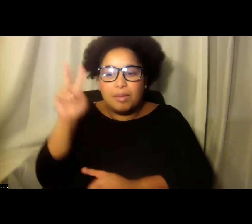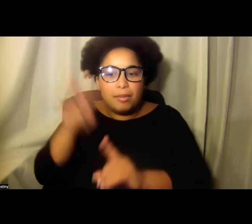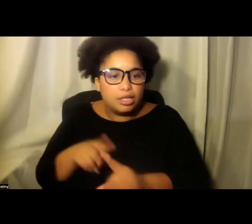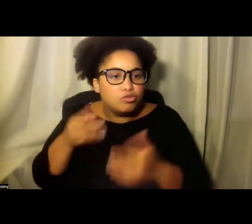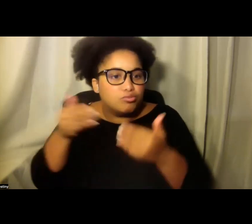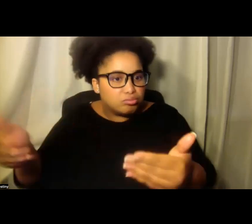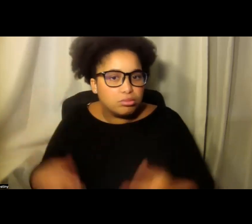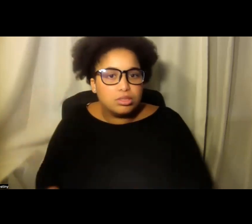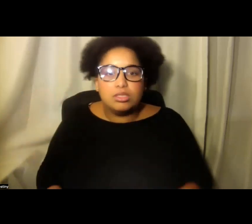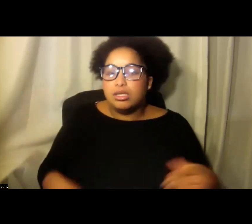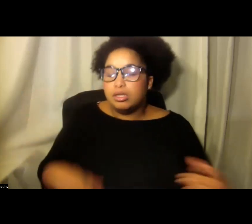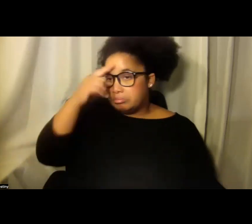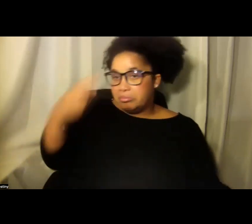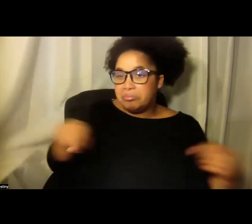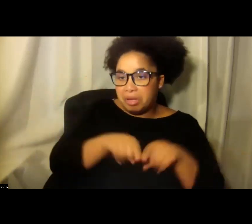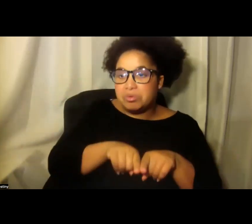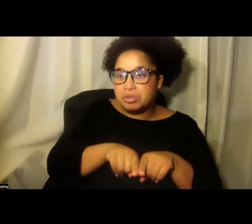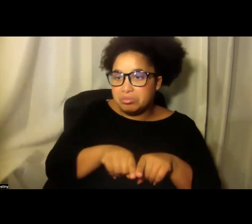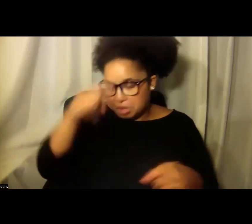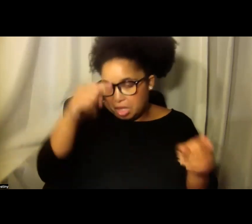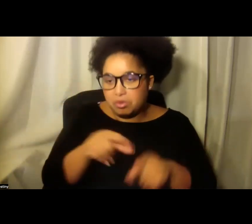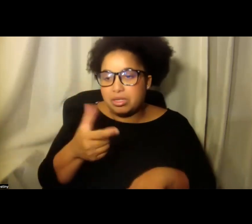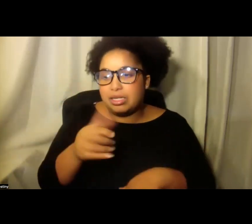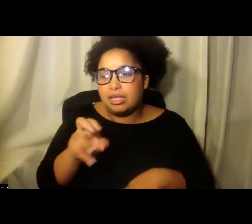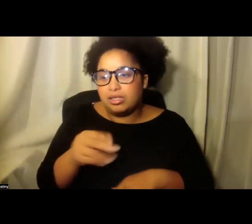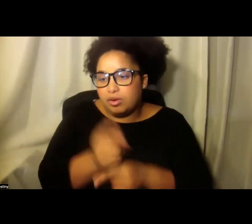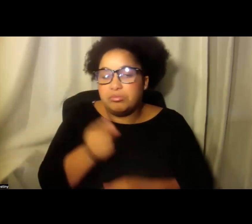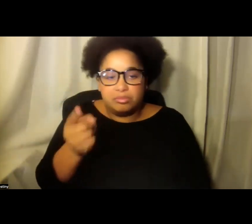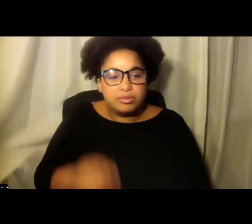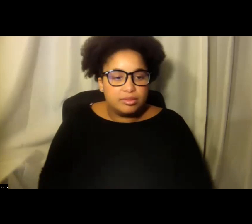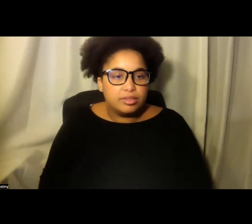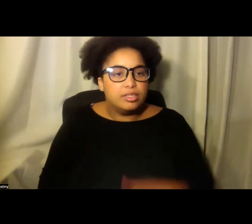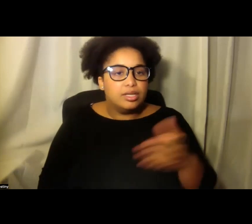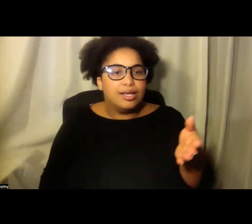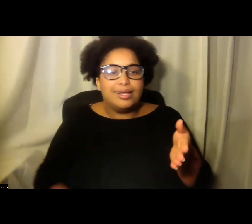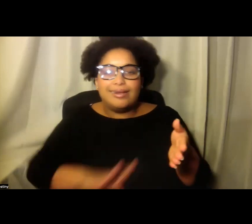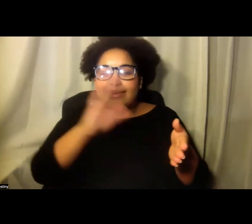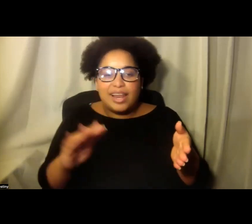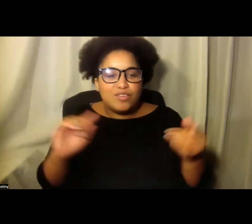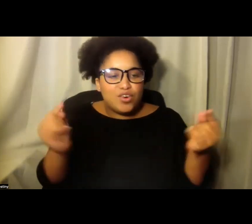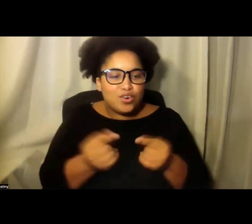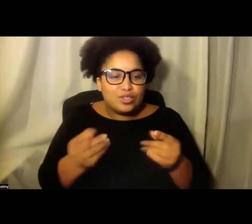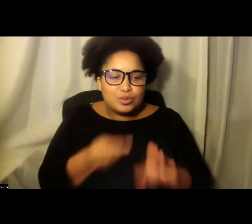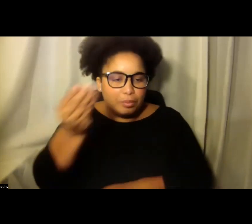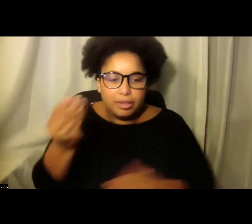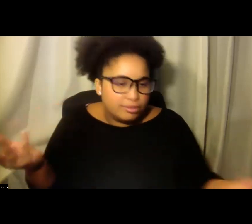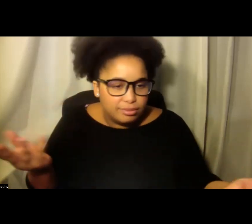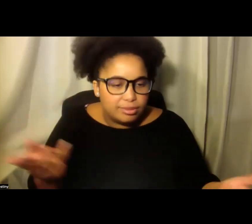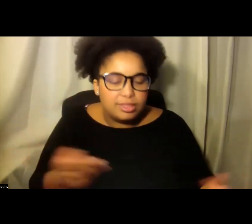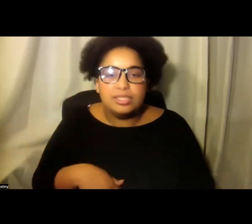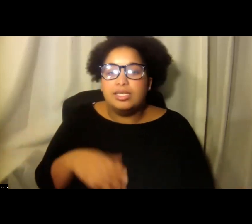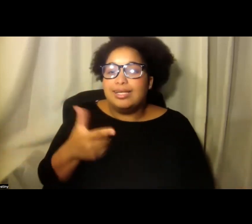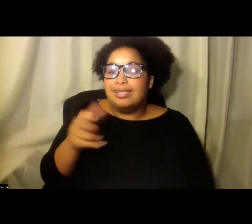And Yeah, no, I would agree with that. I would agree with that, Glenn. I think you're on the right track there. it never hurts to submit. It never hurts to submit. And Glenn,